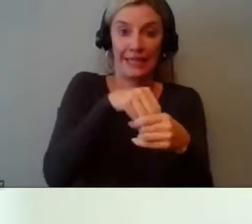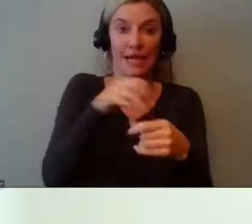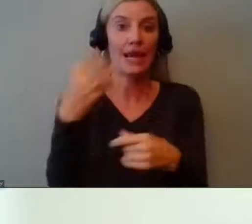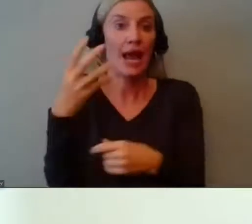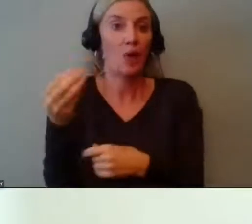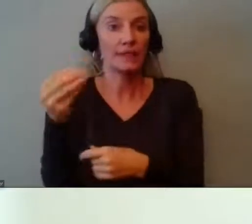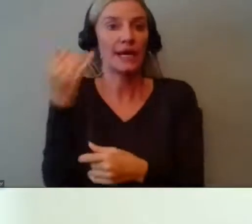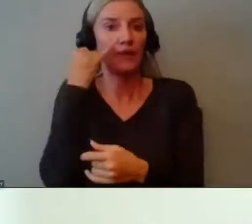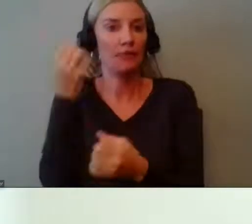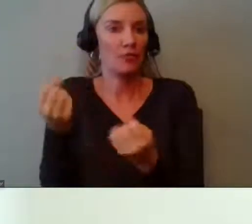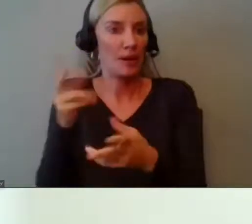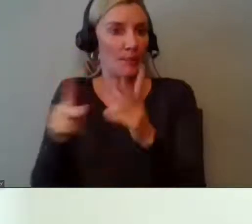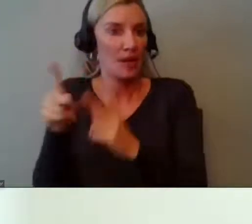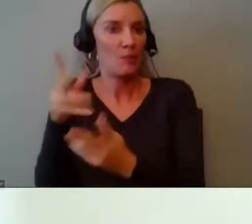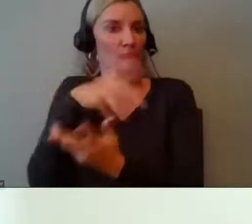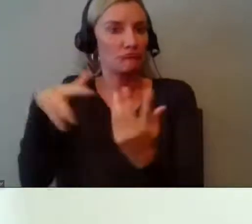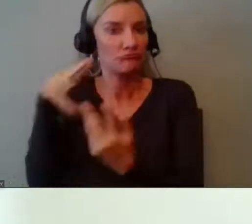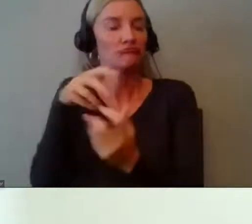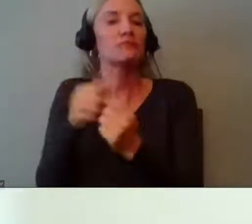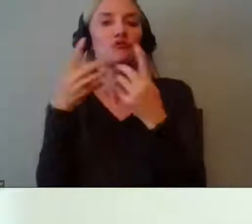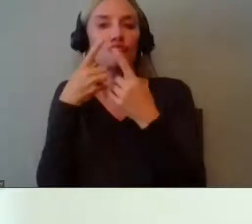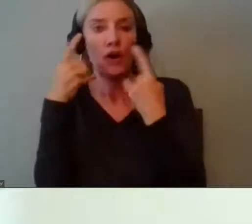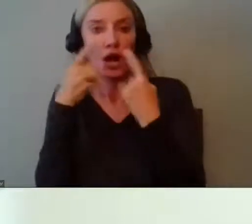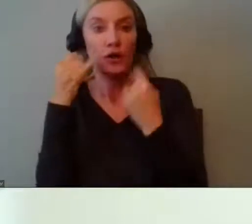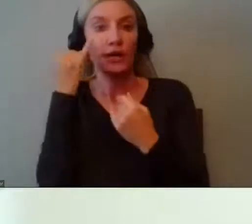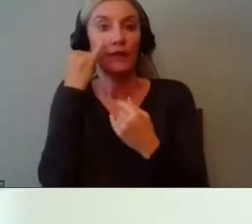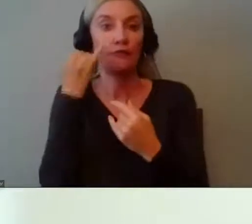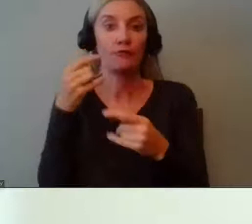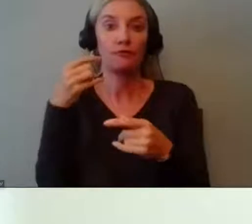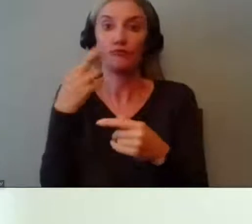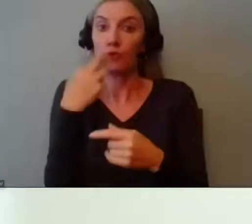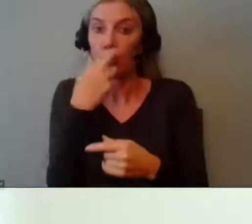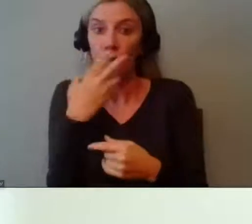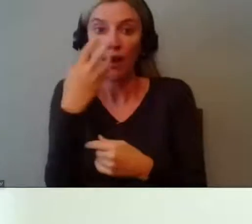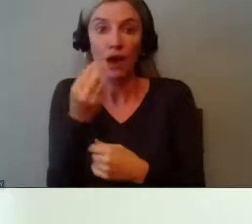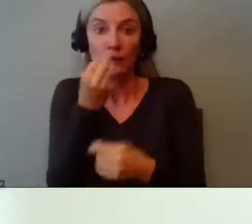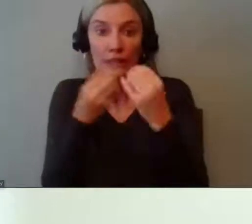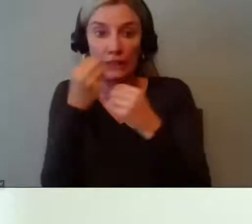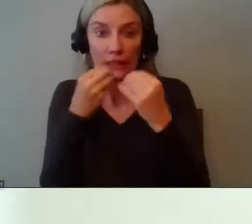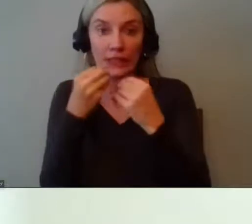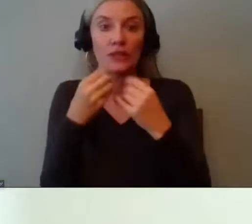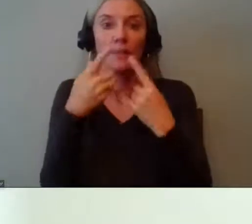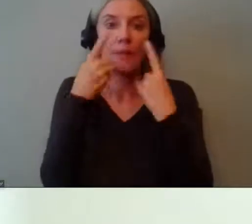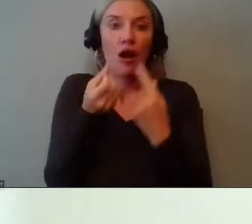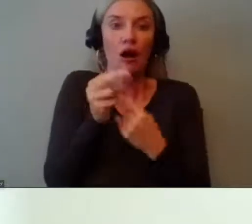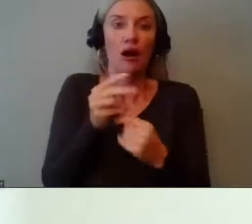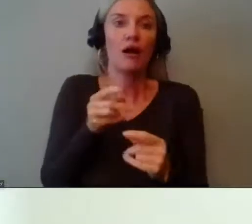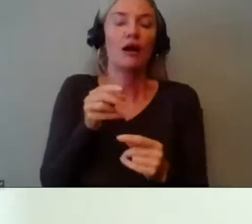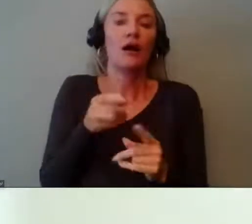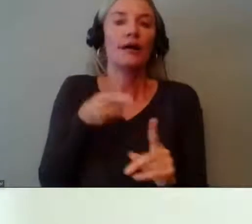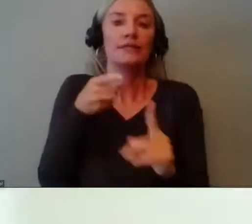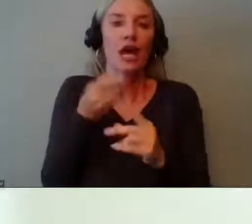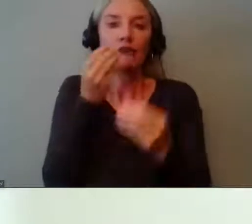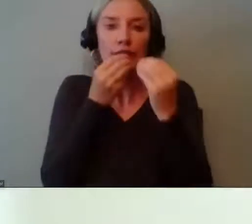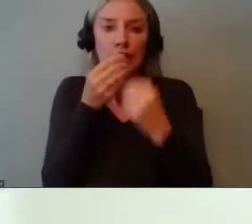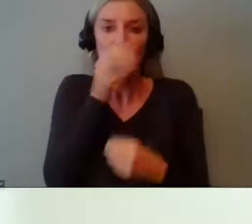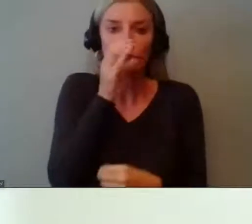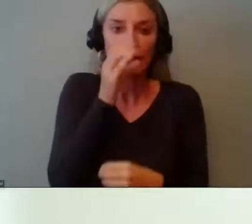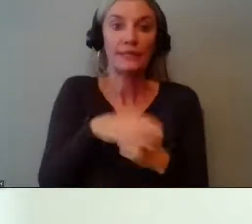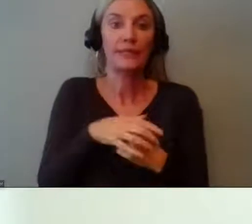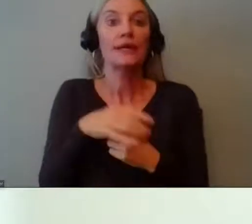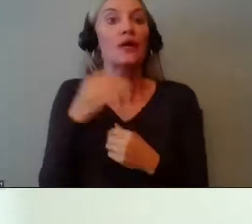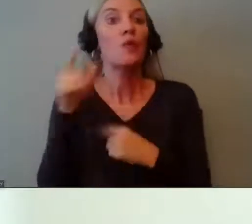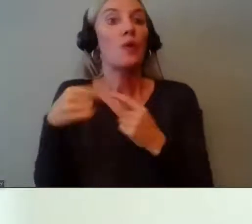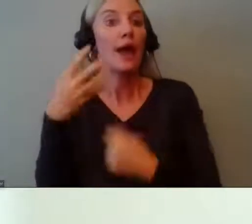to eat, keep your mask on except when you're actually eating or drinking. For safer eating out, start looking for the green signs